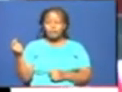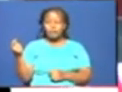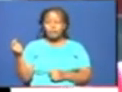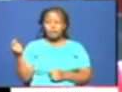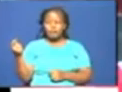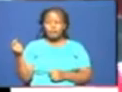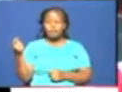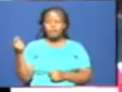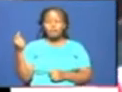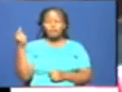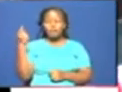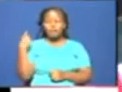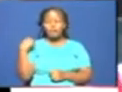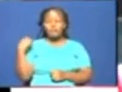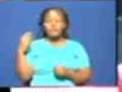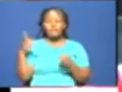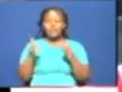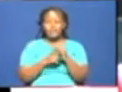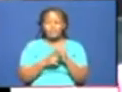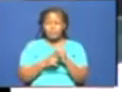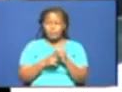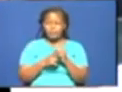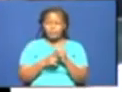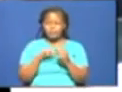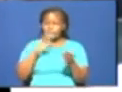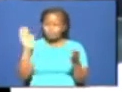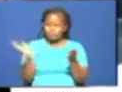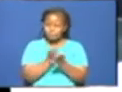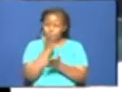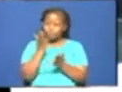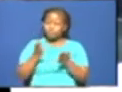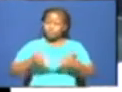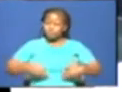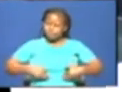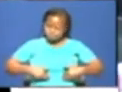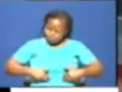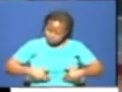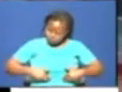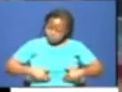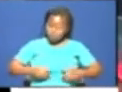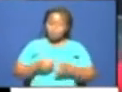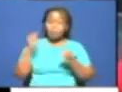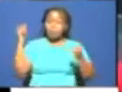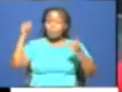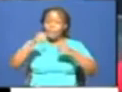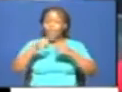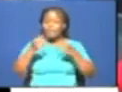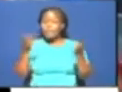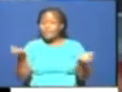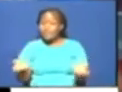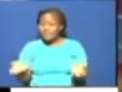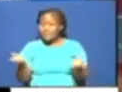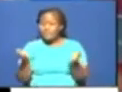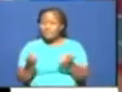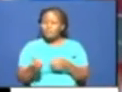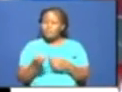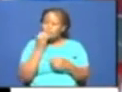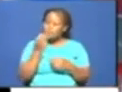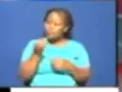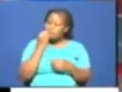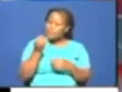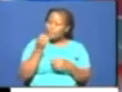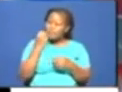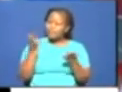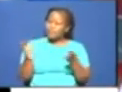Point number seven, Fukuza Njaa. The aim here is not to merely feed, but